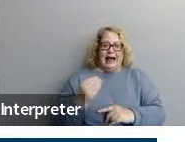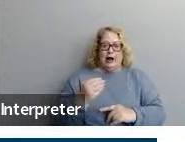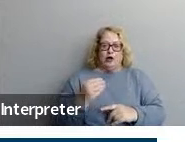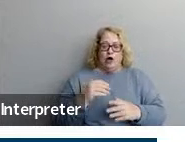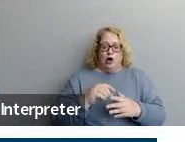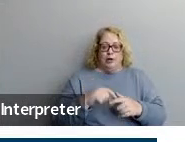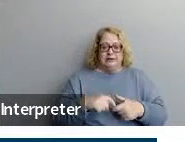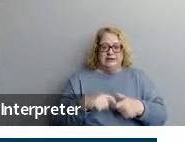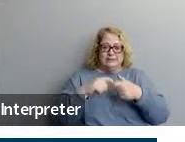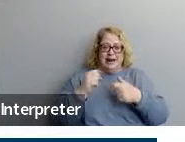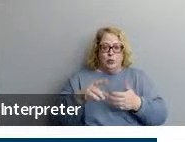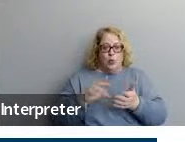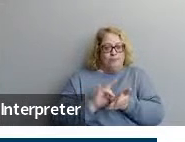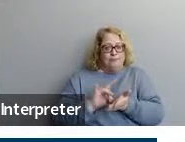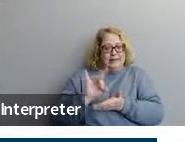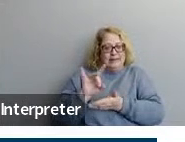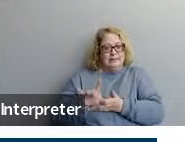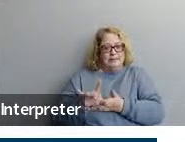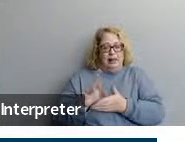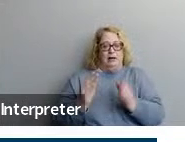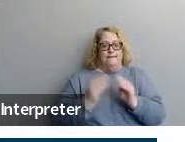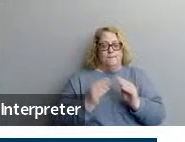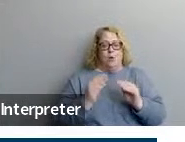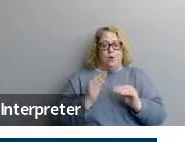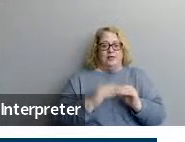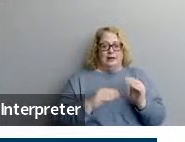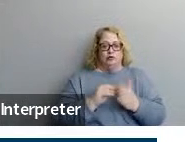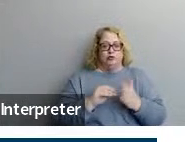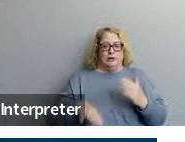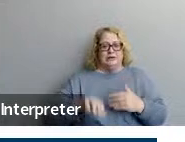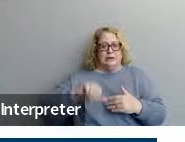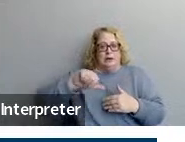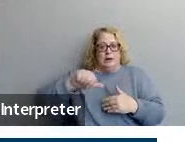expelled more than students in any other ethnic group.